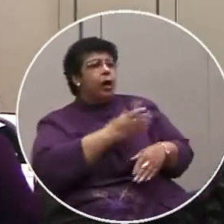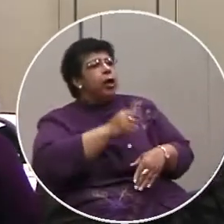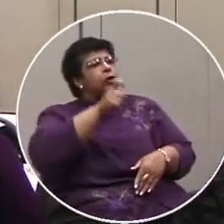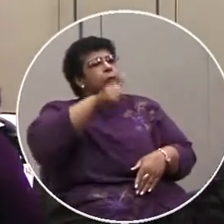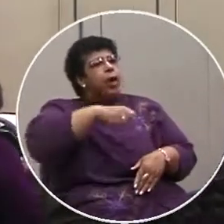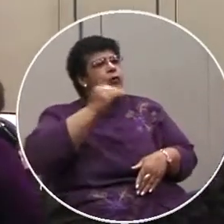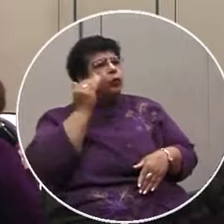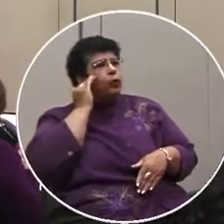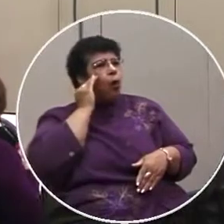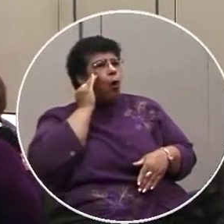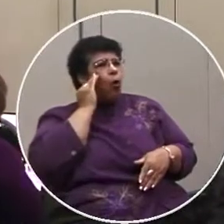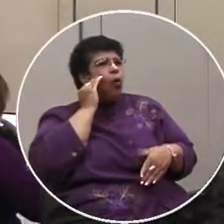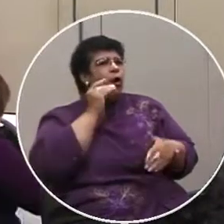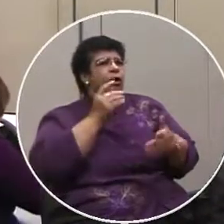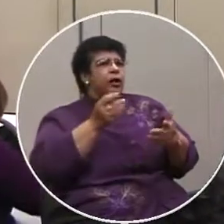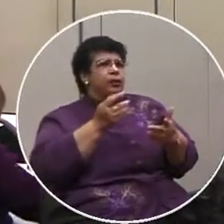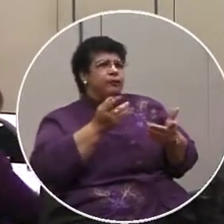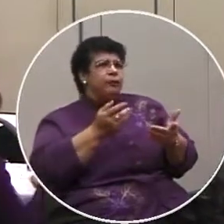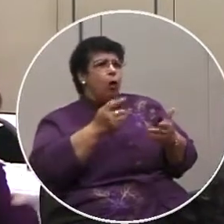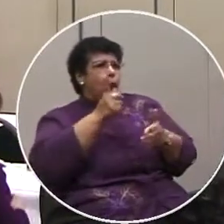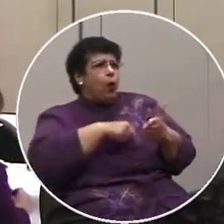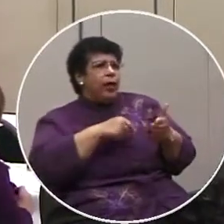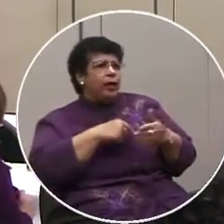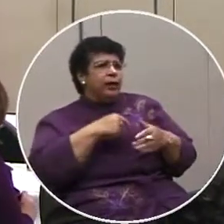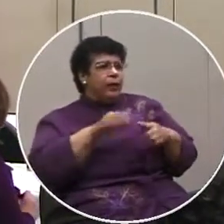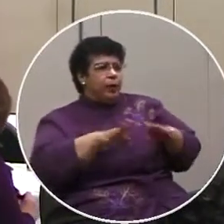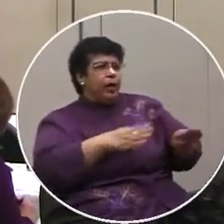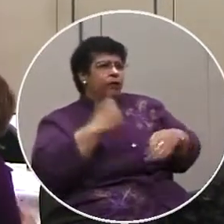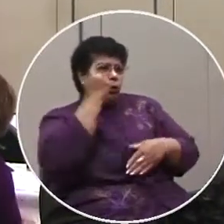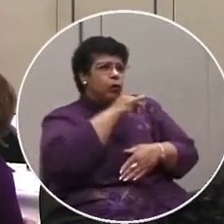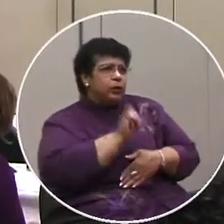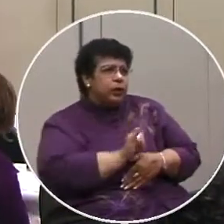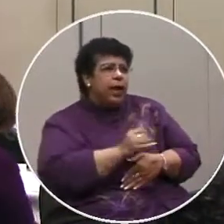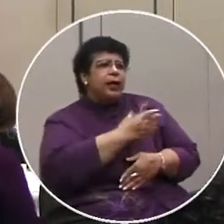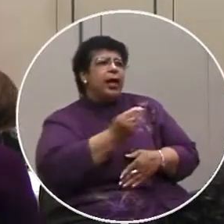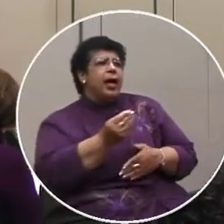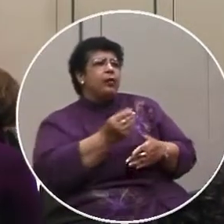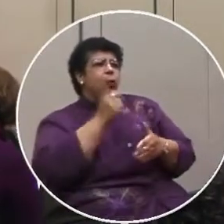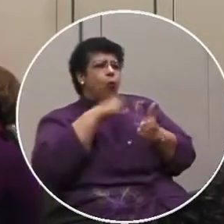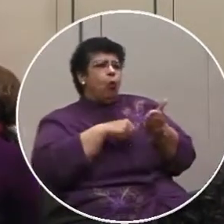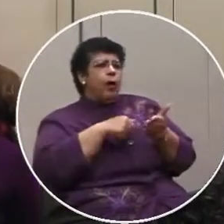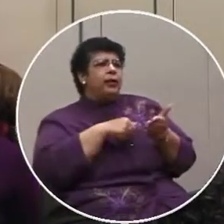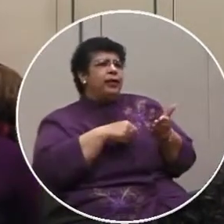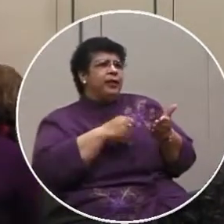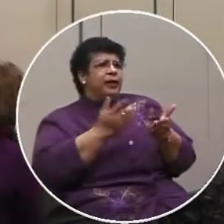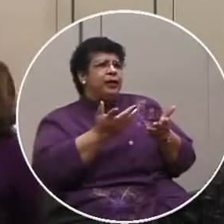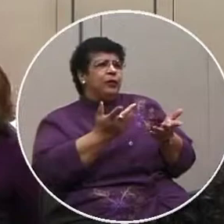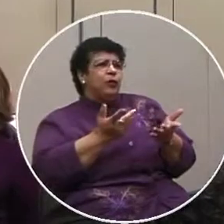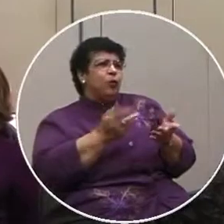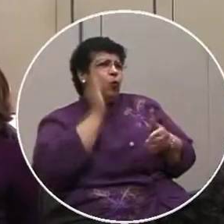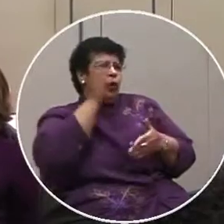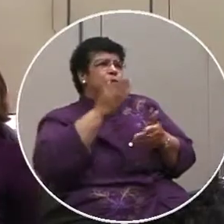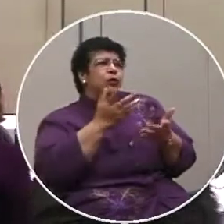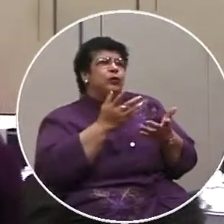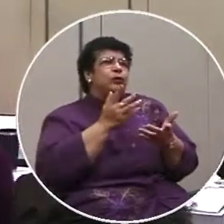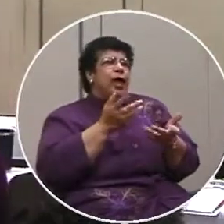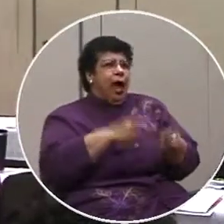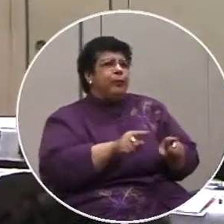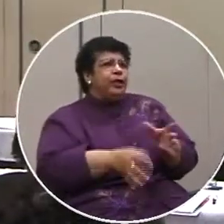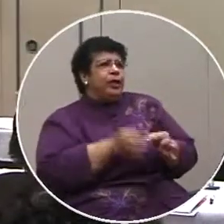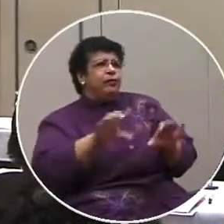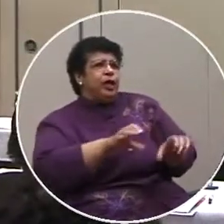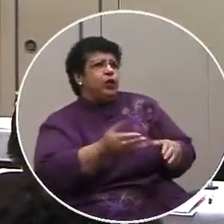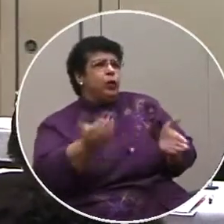know what keeps the behavior going, what maintains it, or the function that it serves. How many of you could say that